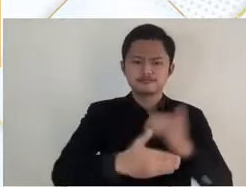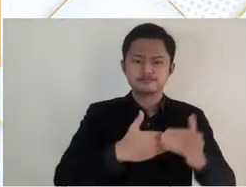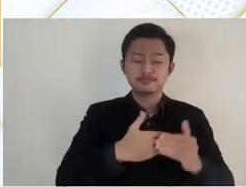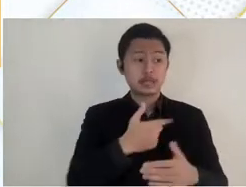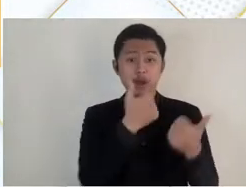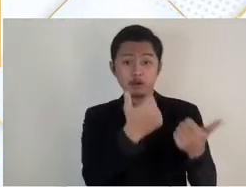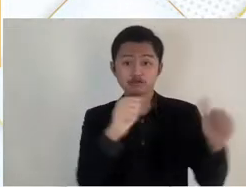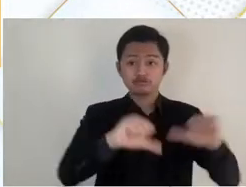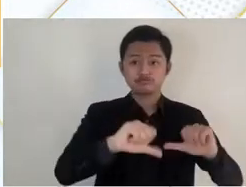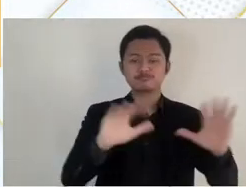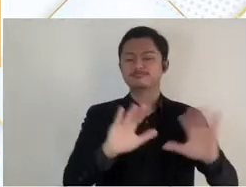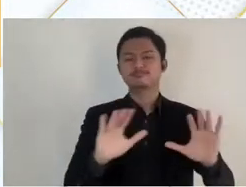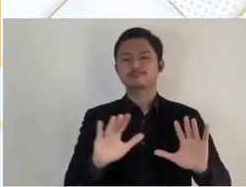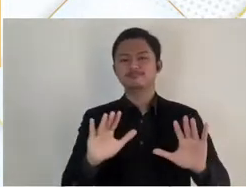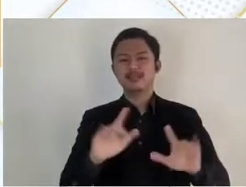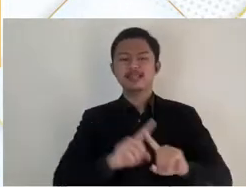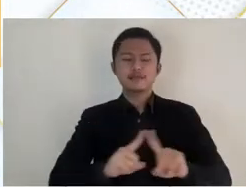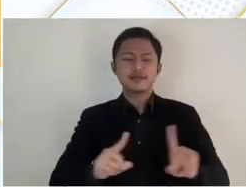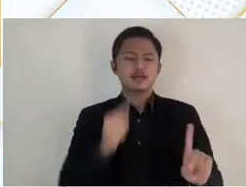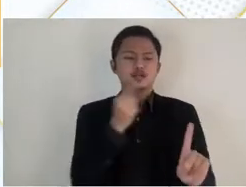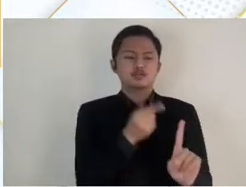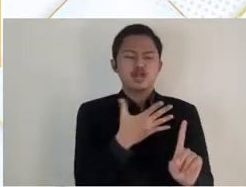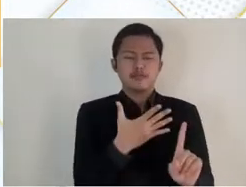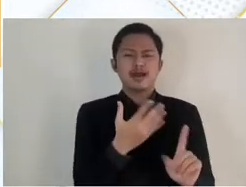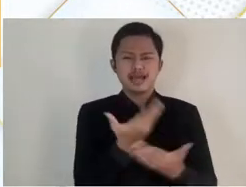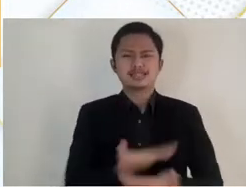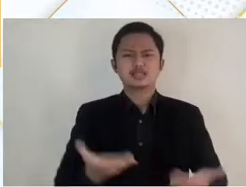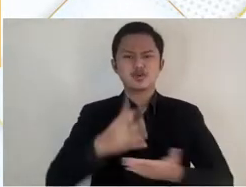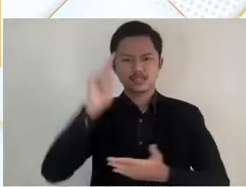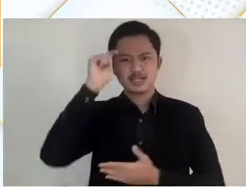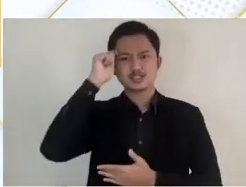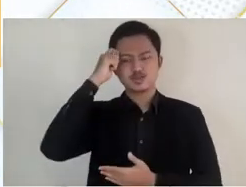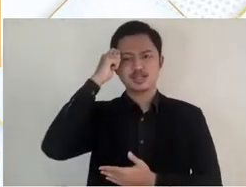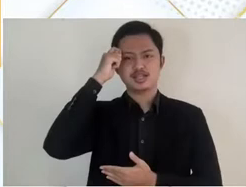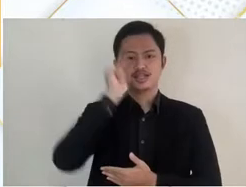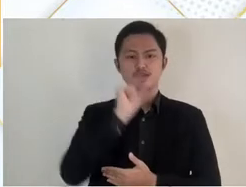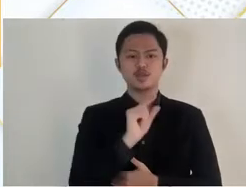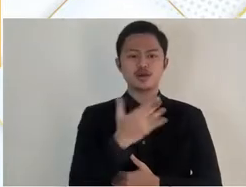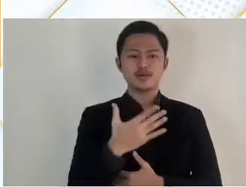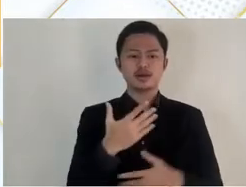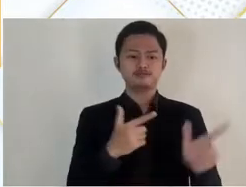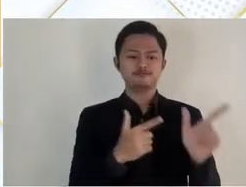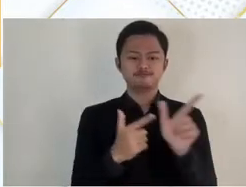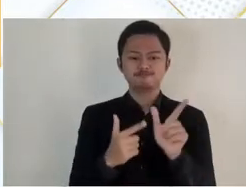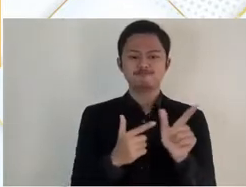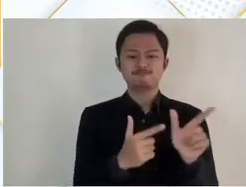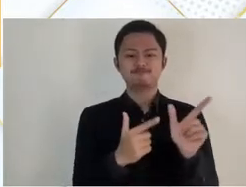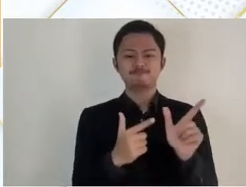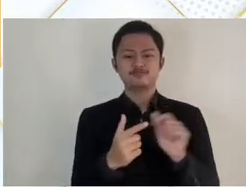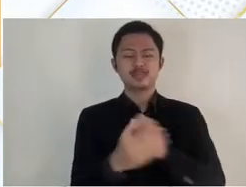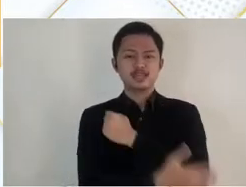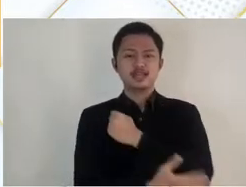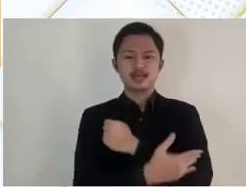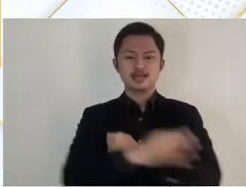question here of acknowledging the complexity and the role that these militaries can play within their countries as well.